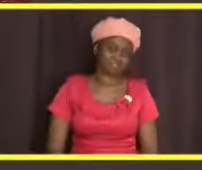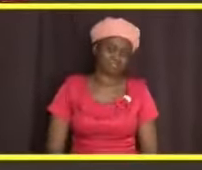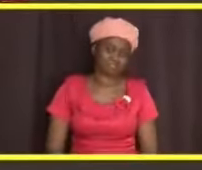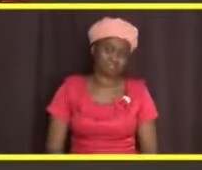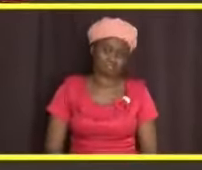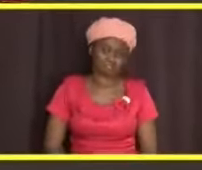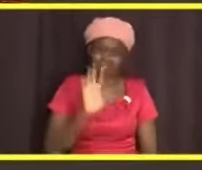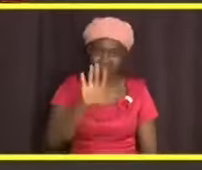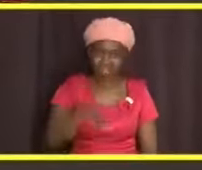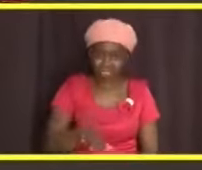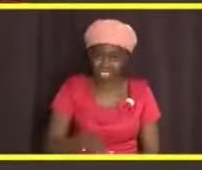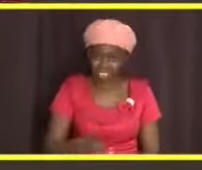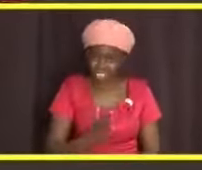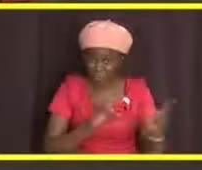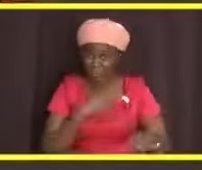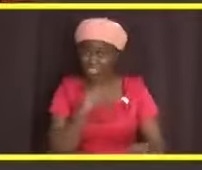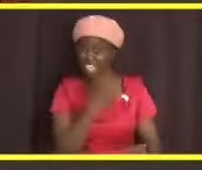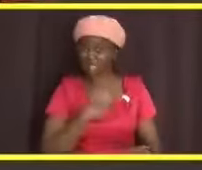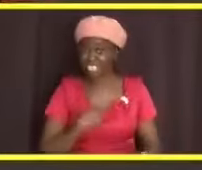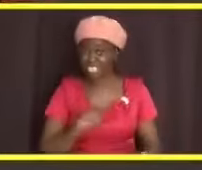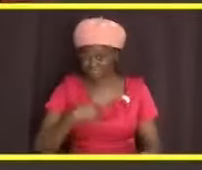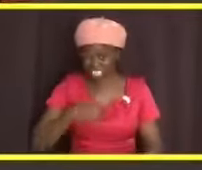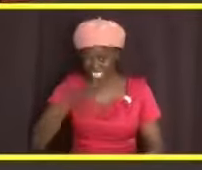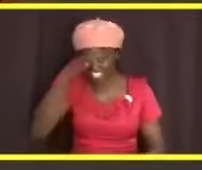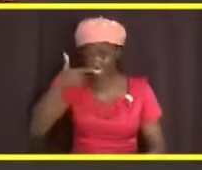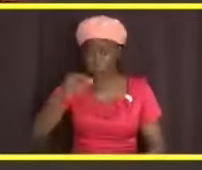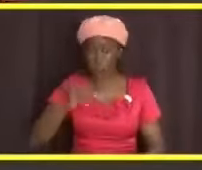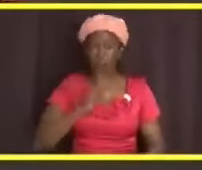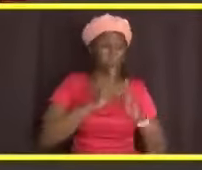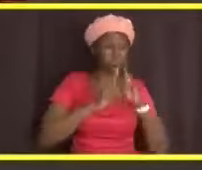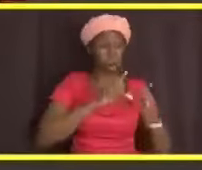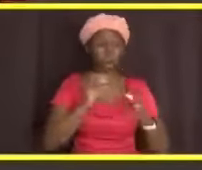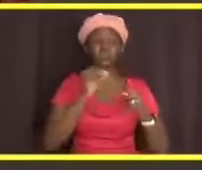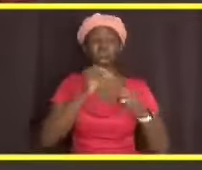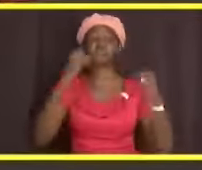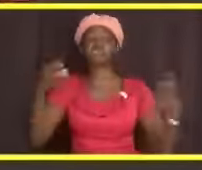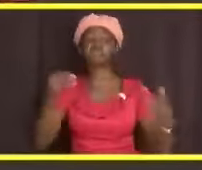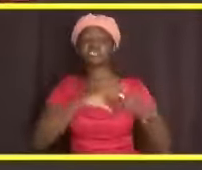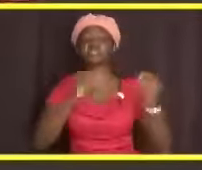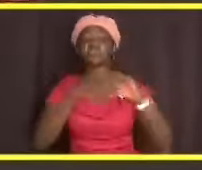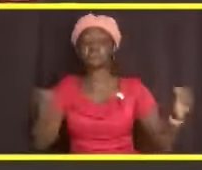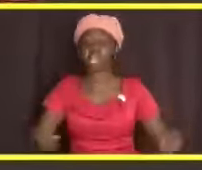They say I tell stories. It's because I've been through a lot.